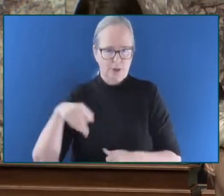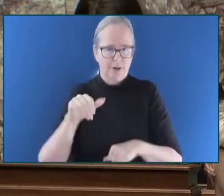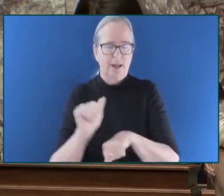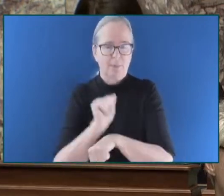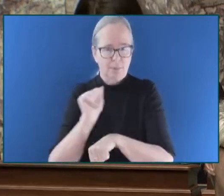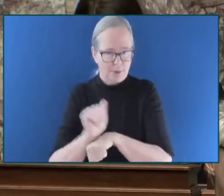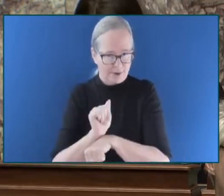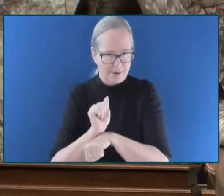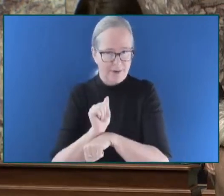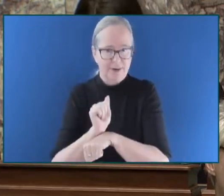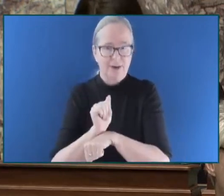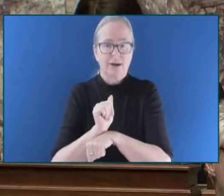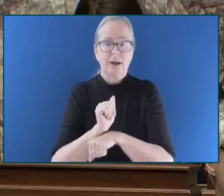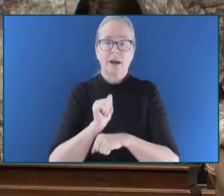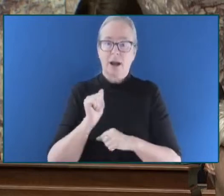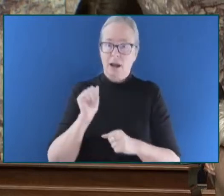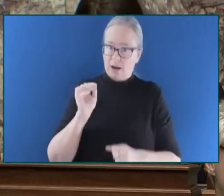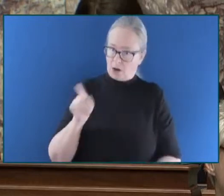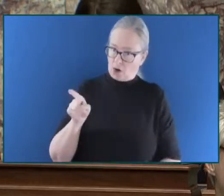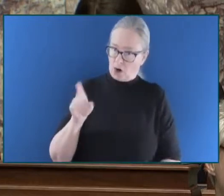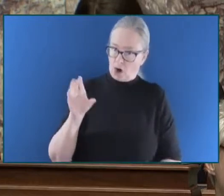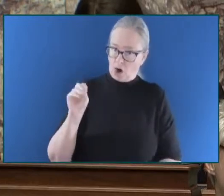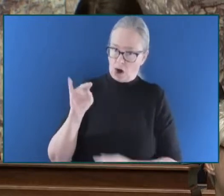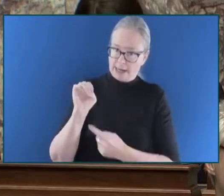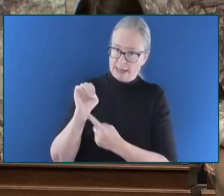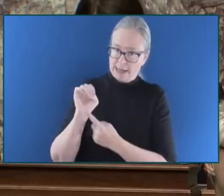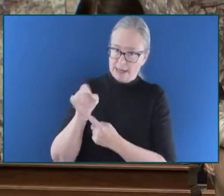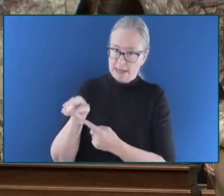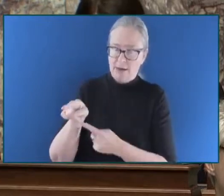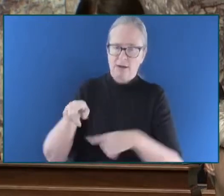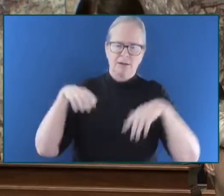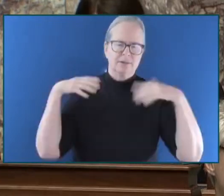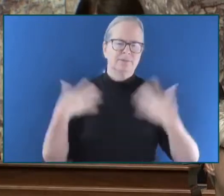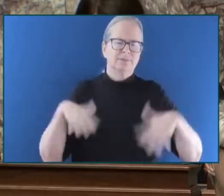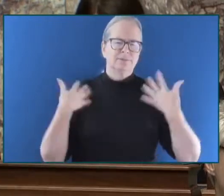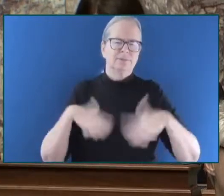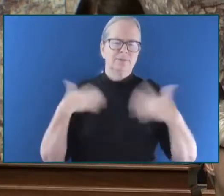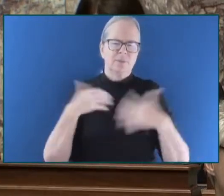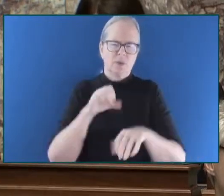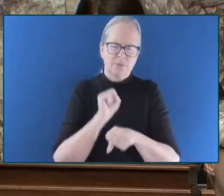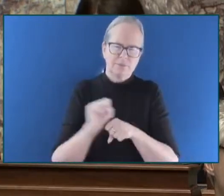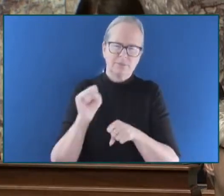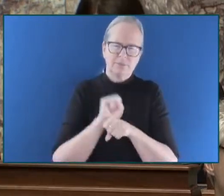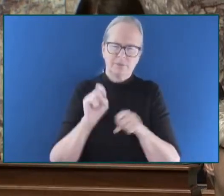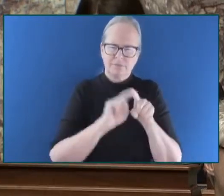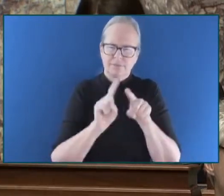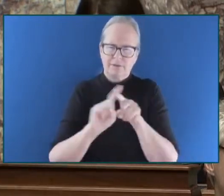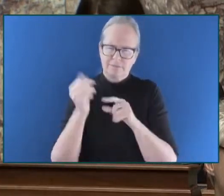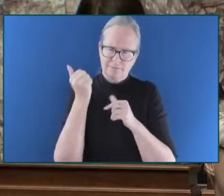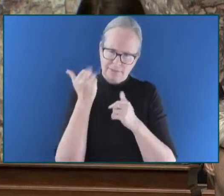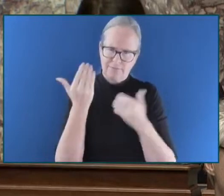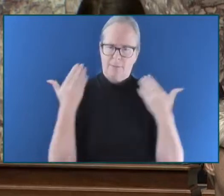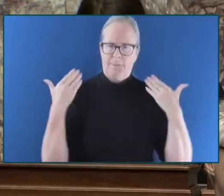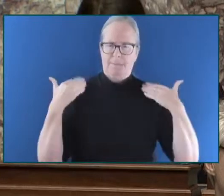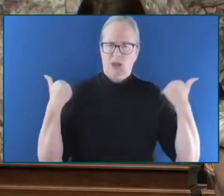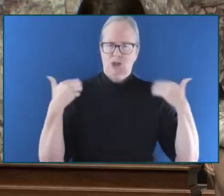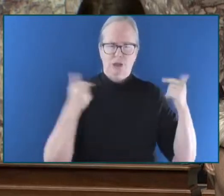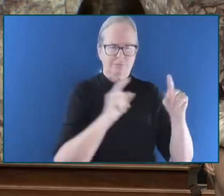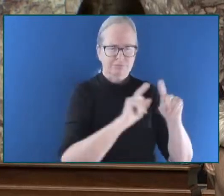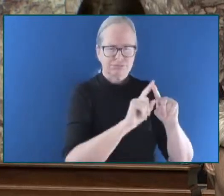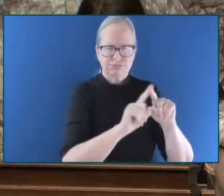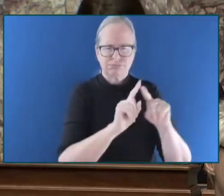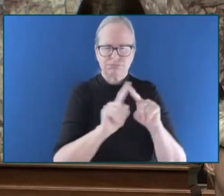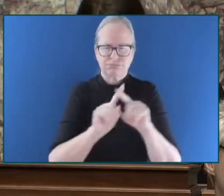11 portfolios. And today I count myself incredibly fortunate to have Connie as my administrative coordinator.